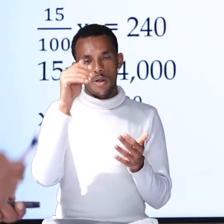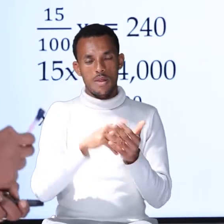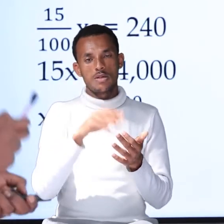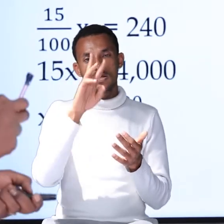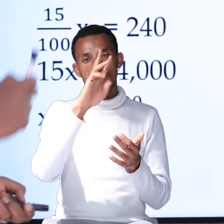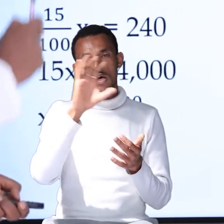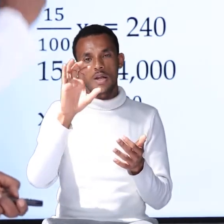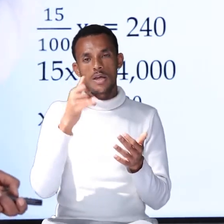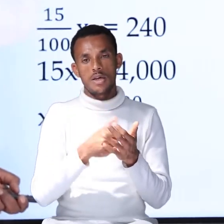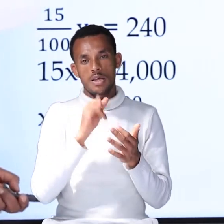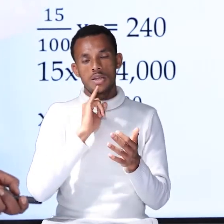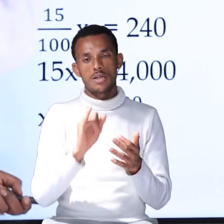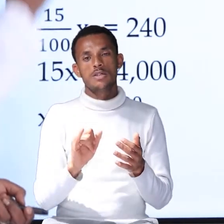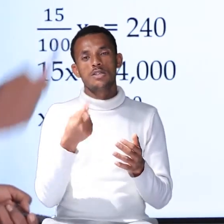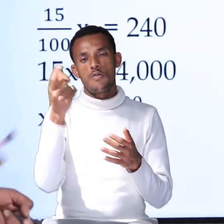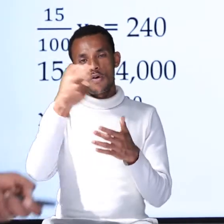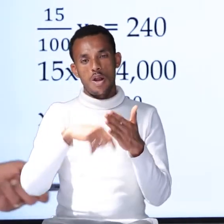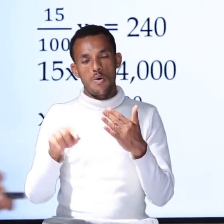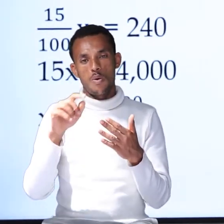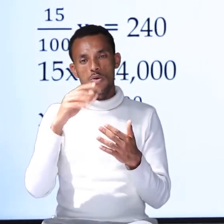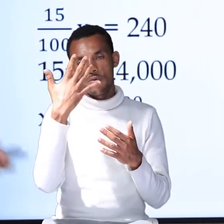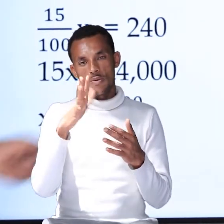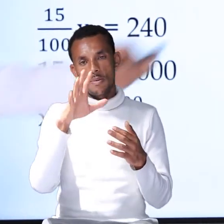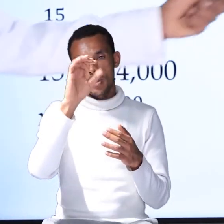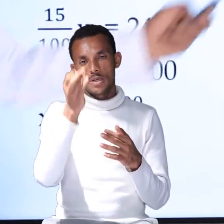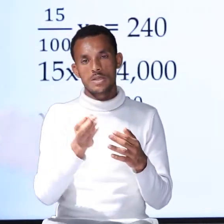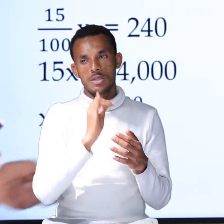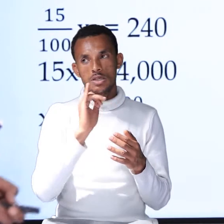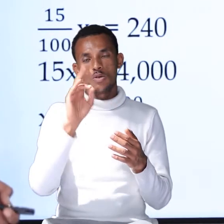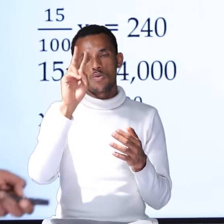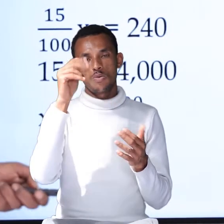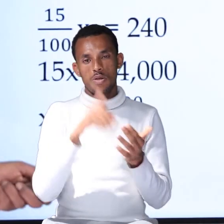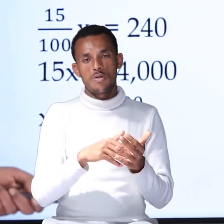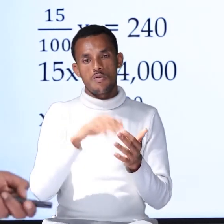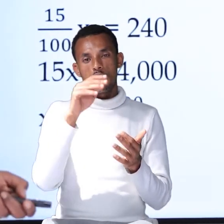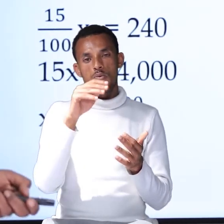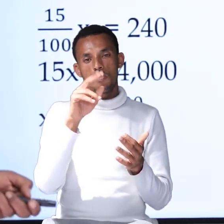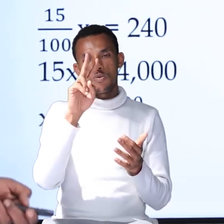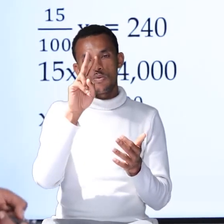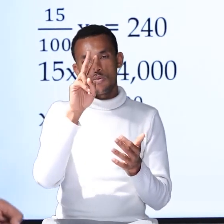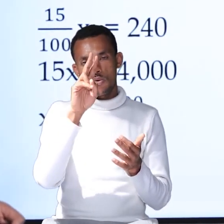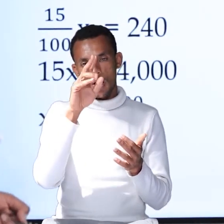1,600. So 1,600 it is the value whose 15% it was